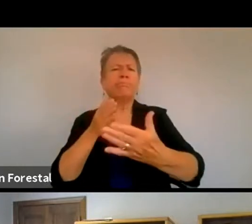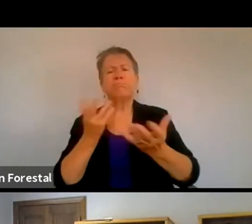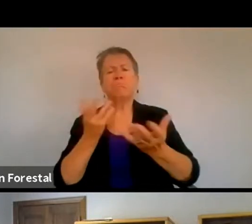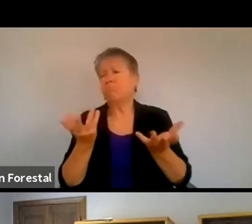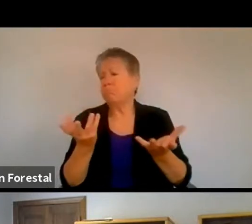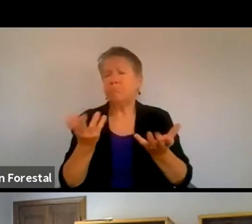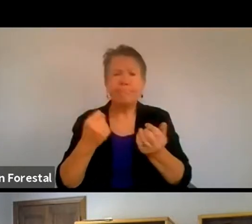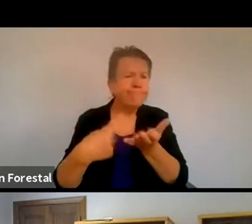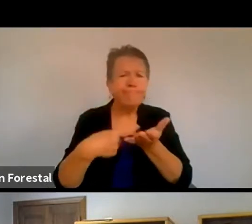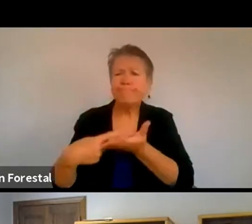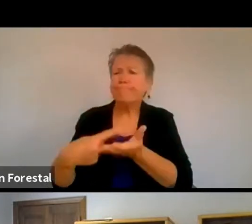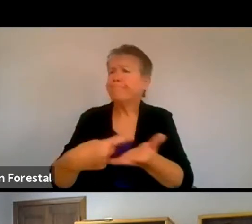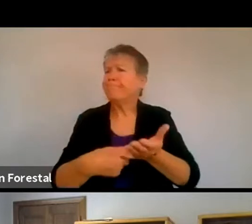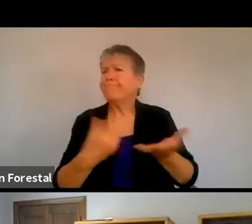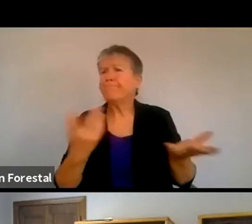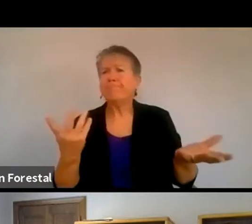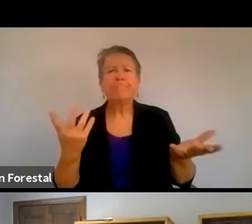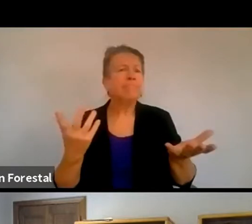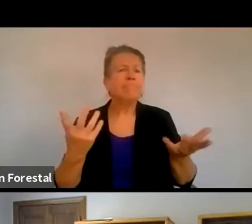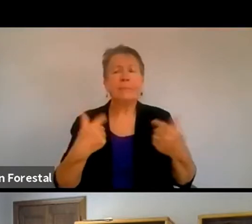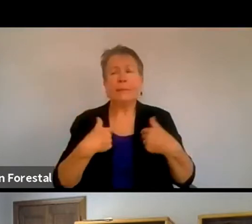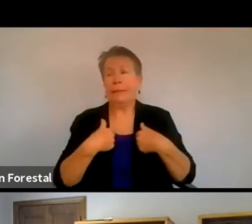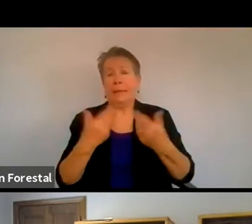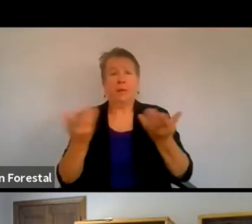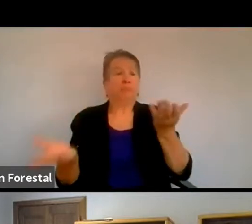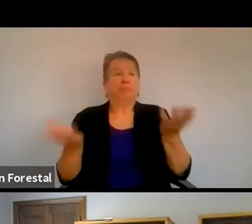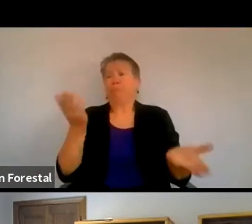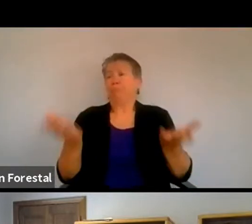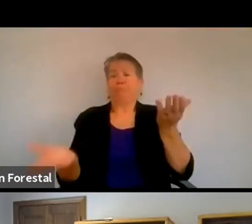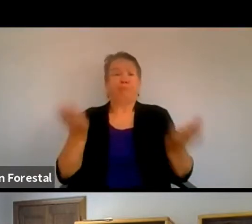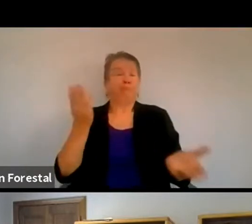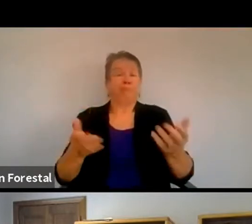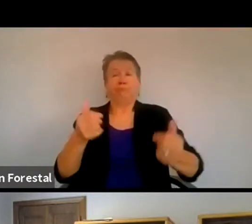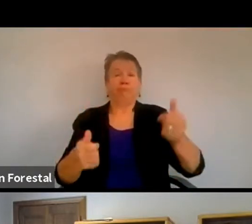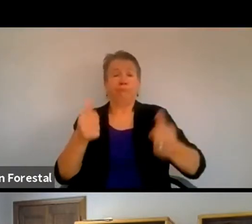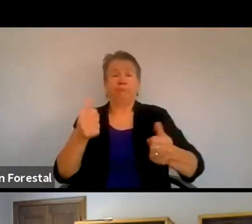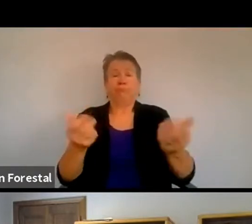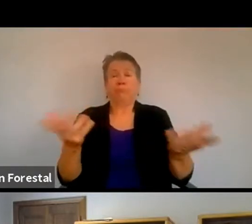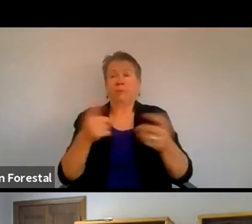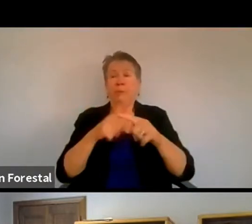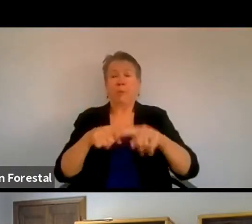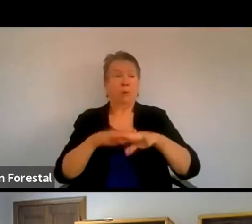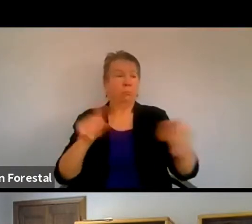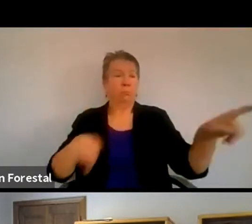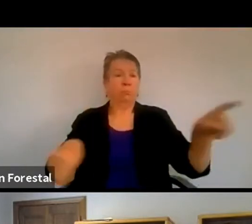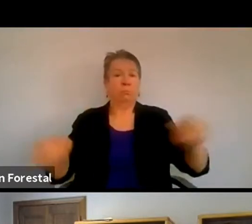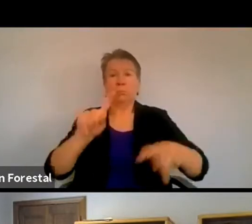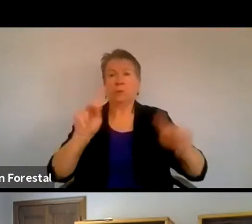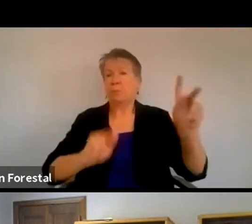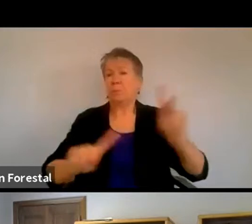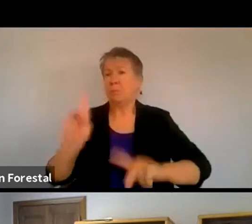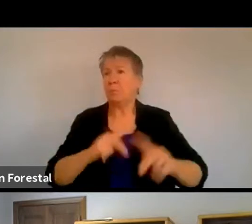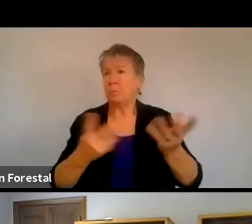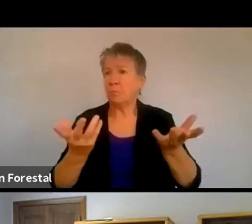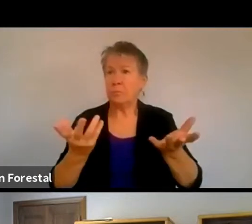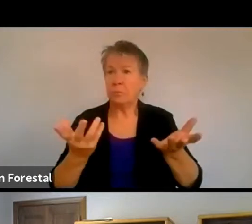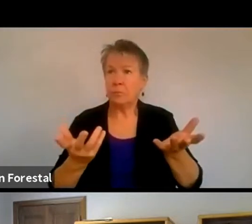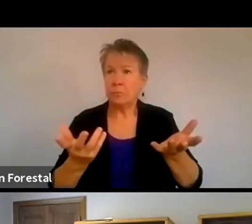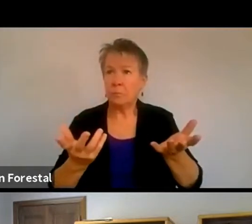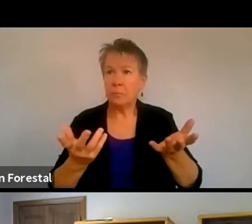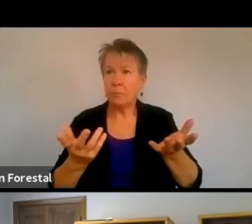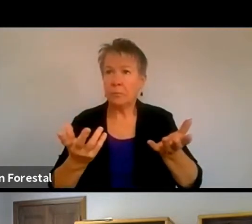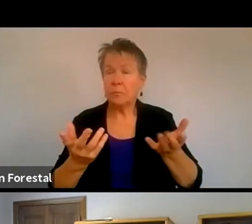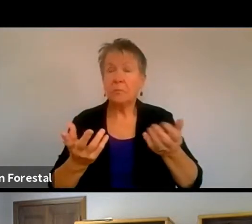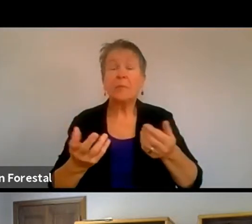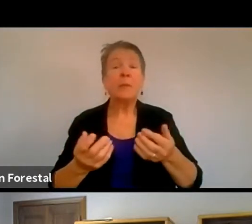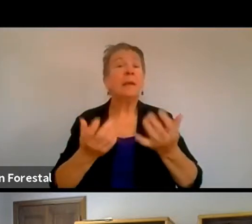compared to, say, the social justice implications of legalizing cannabis for recreational, which I have huge passion